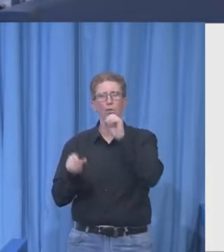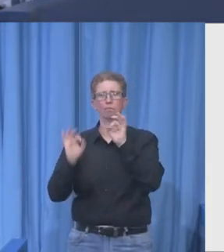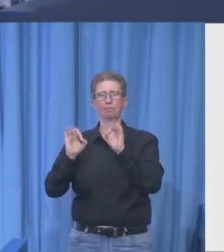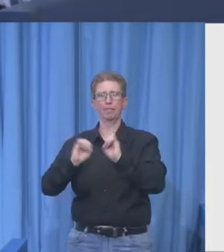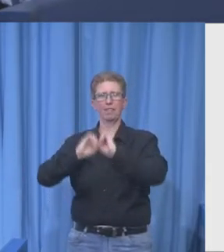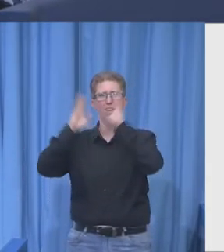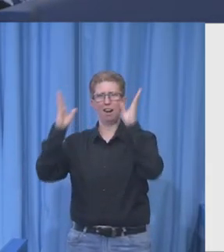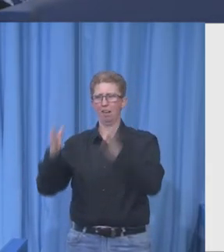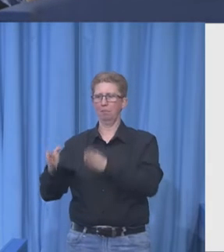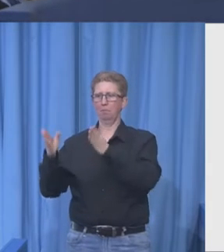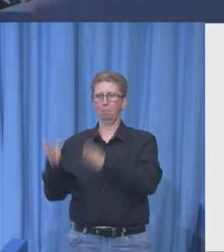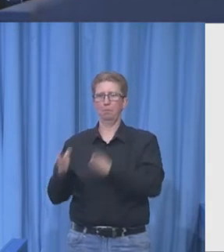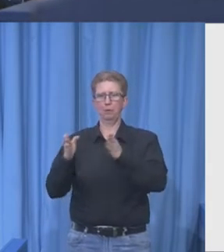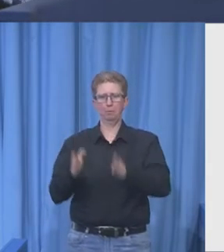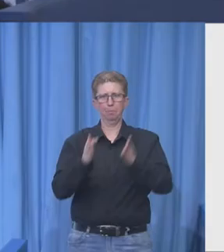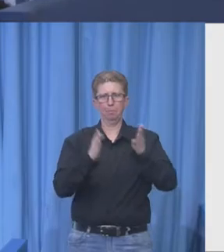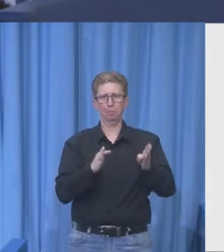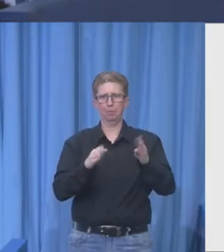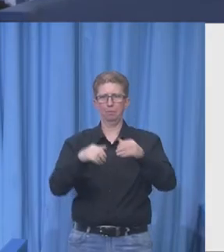everybody in that